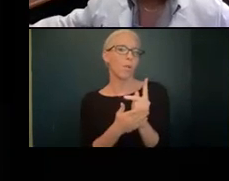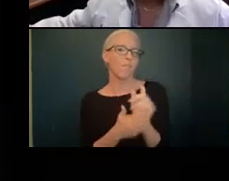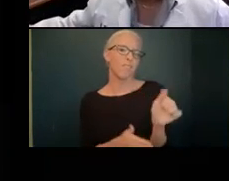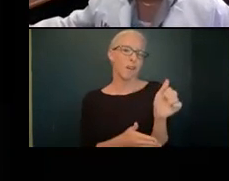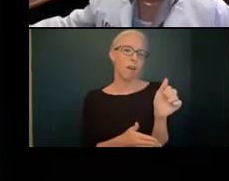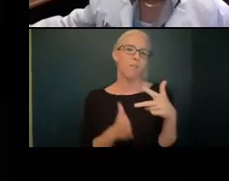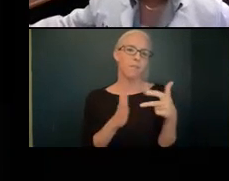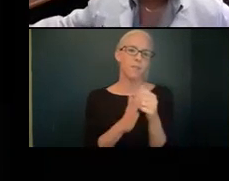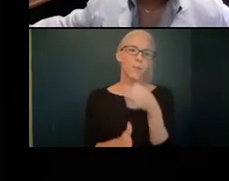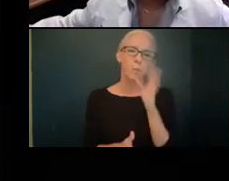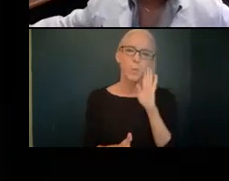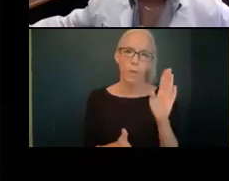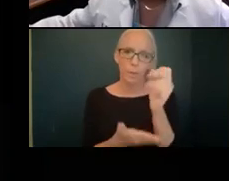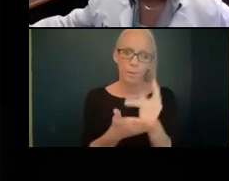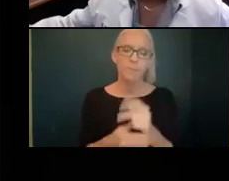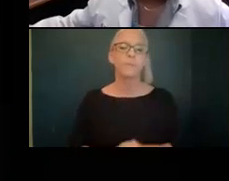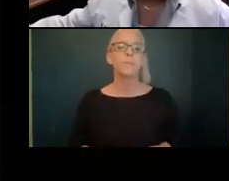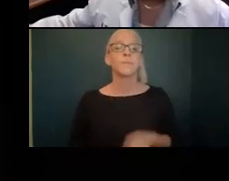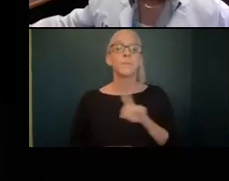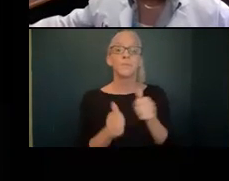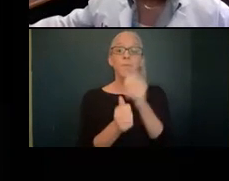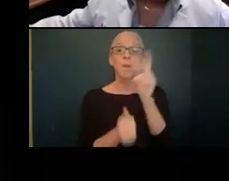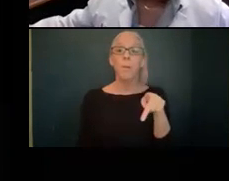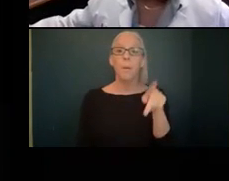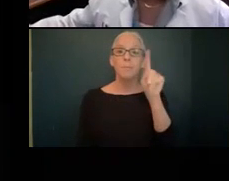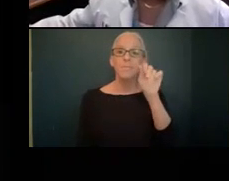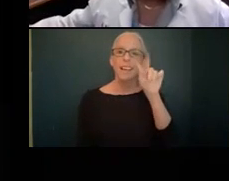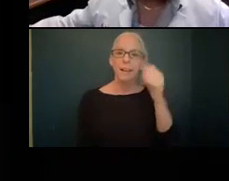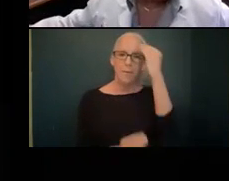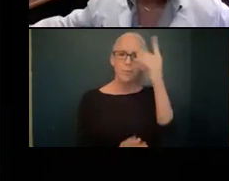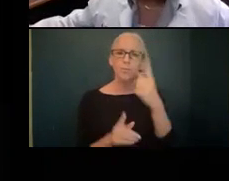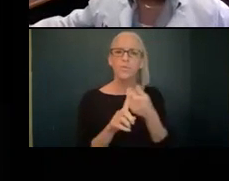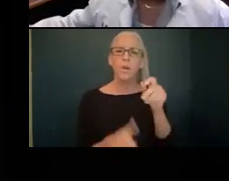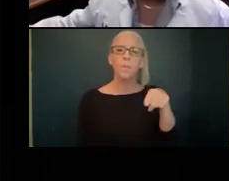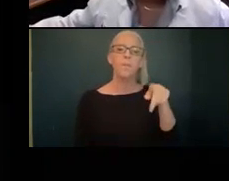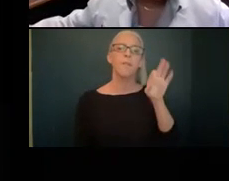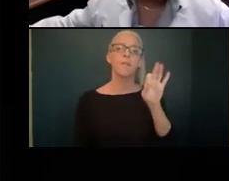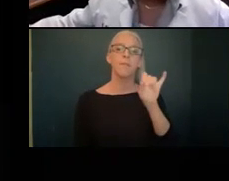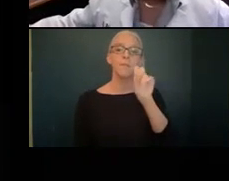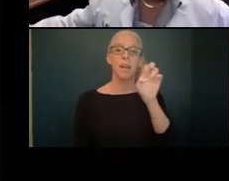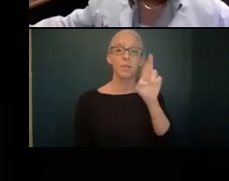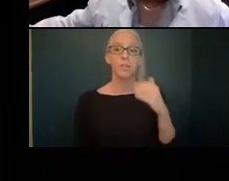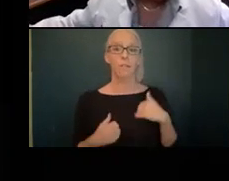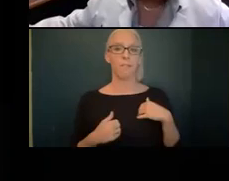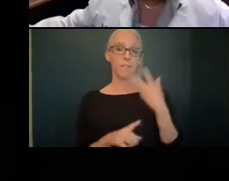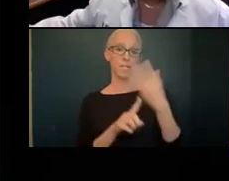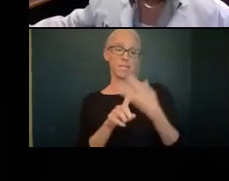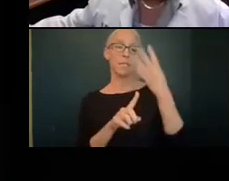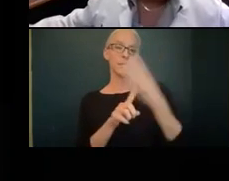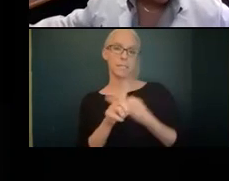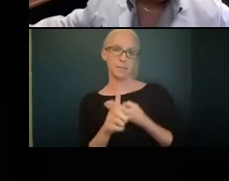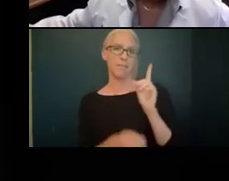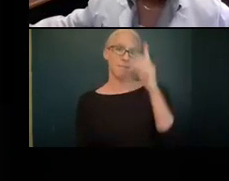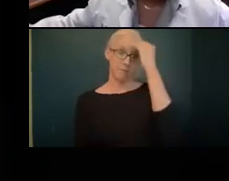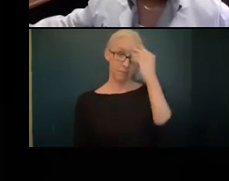is a follow-up data from the Pfizer vaccine. They continue to publish data for 6 months, and you will see